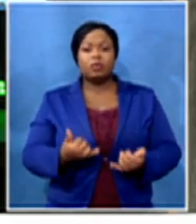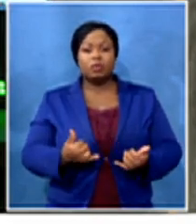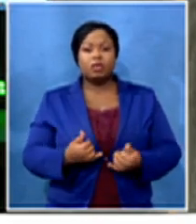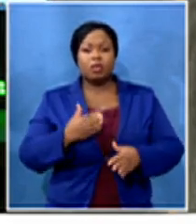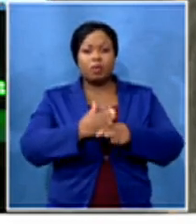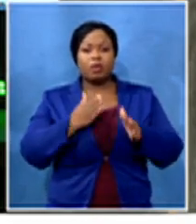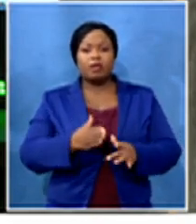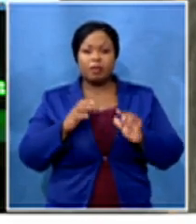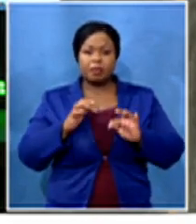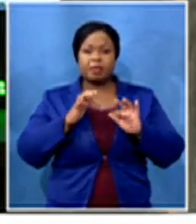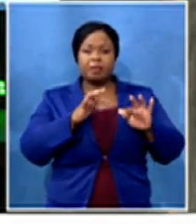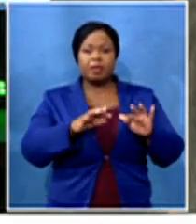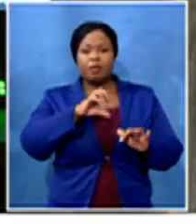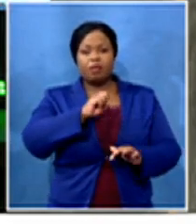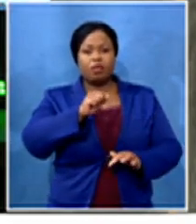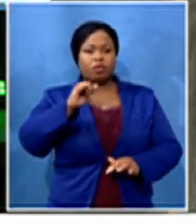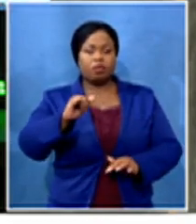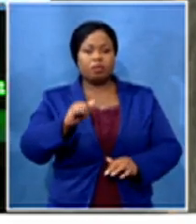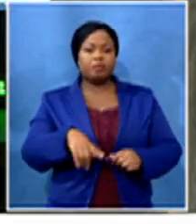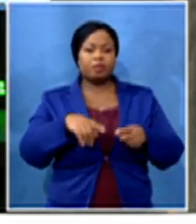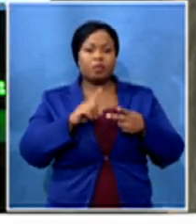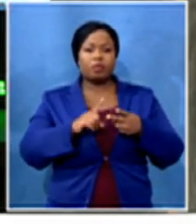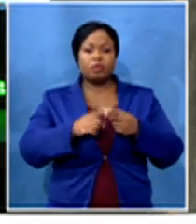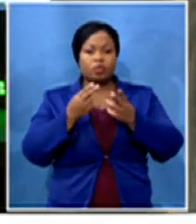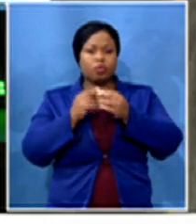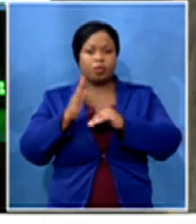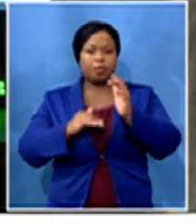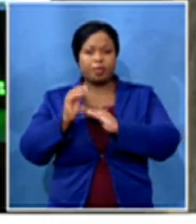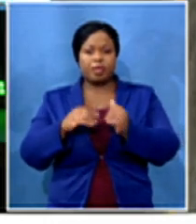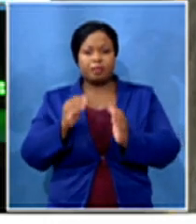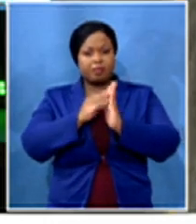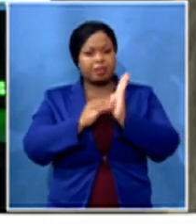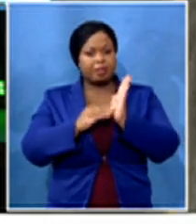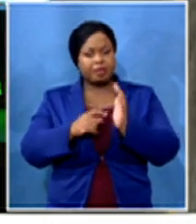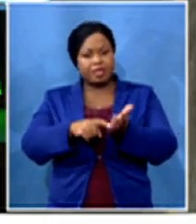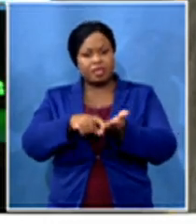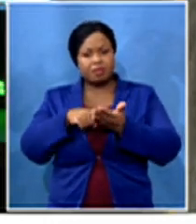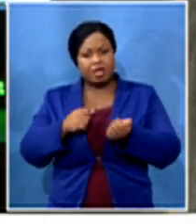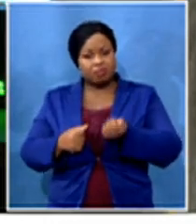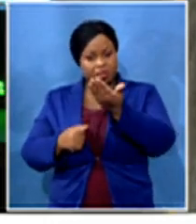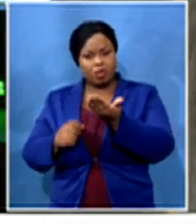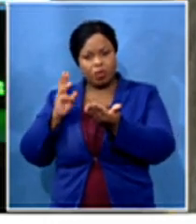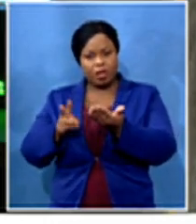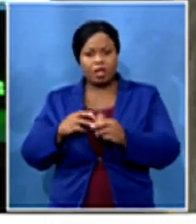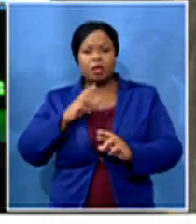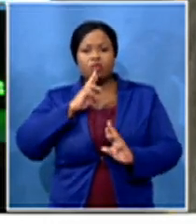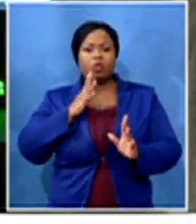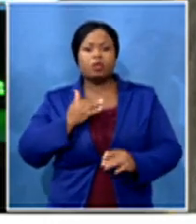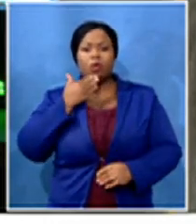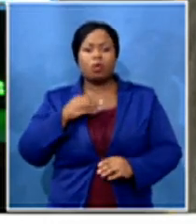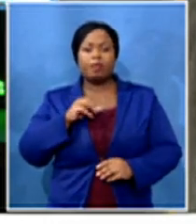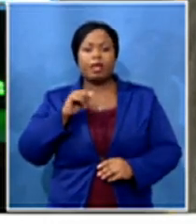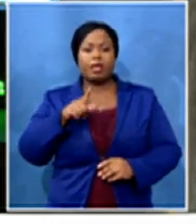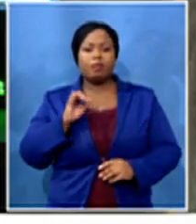from SAA Airways Park to the union buildings to hand over a list of their demands. Our reporter, Mbalenhle